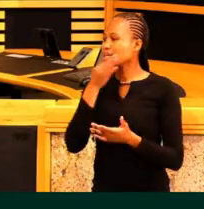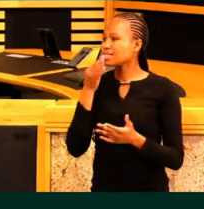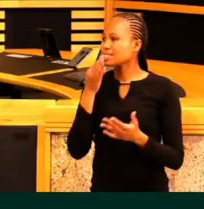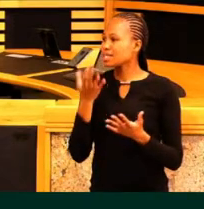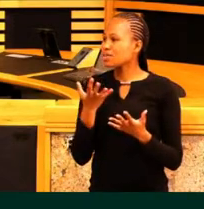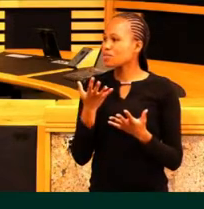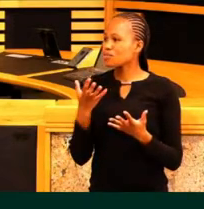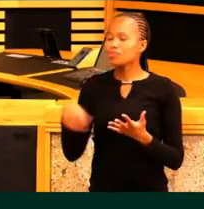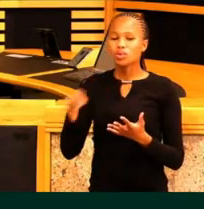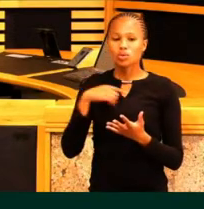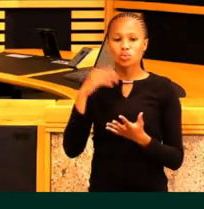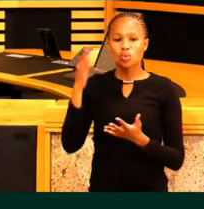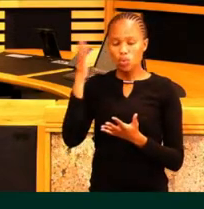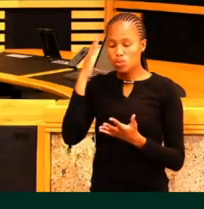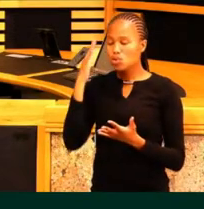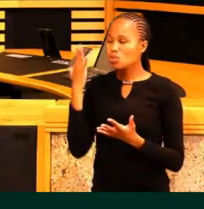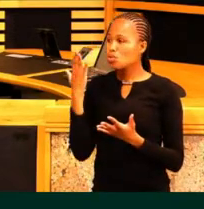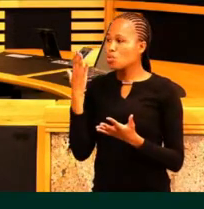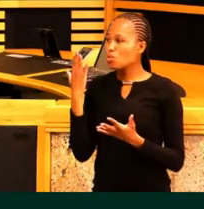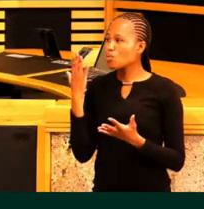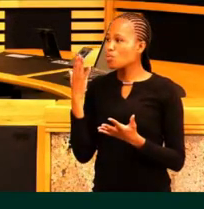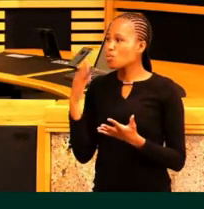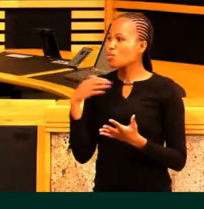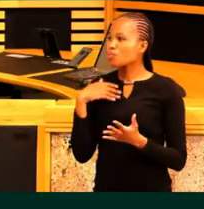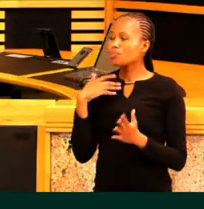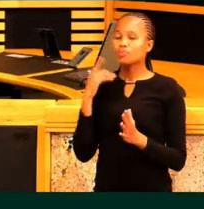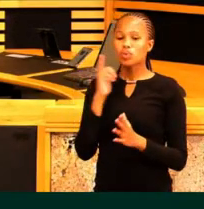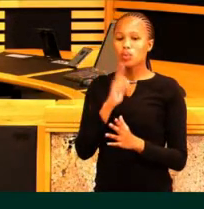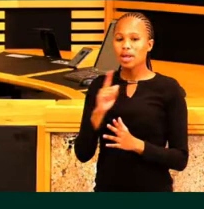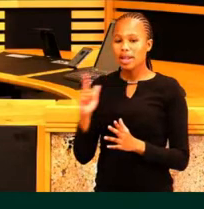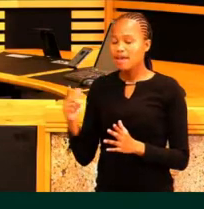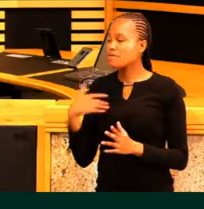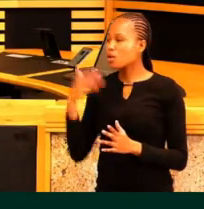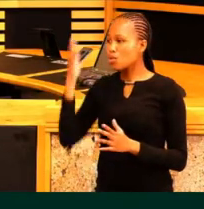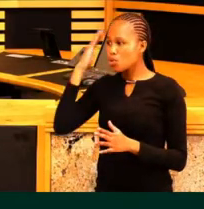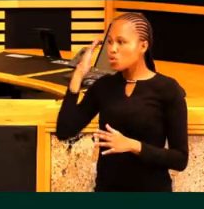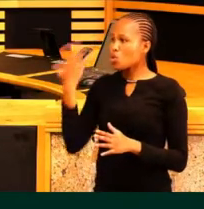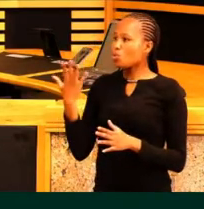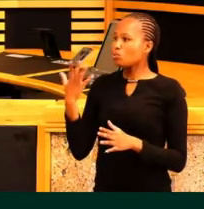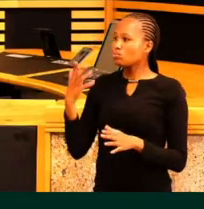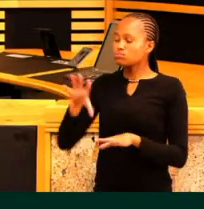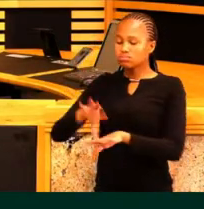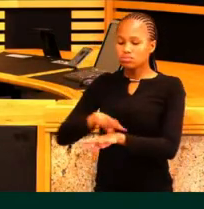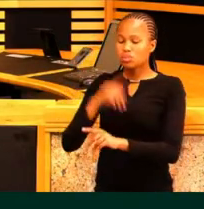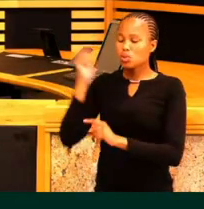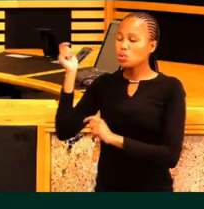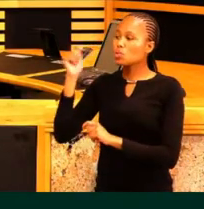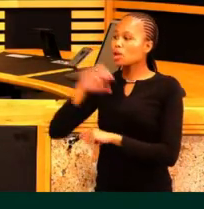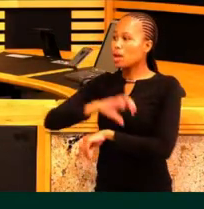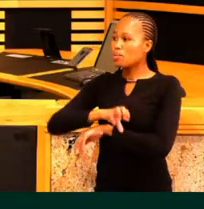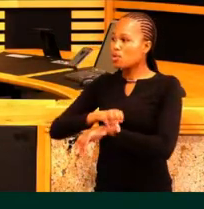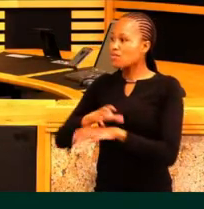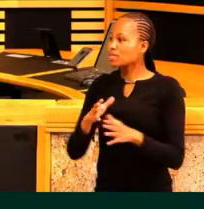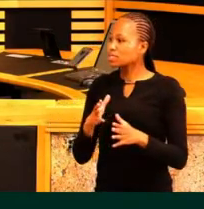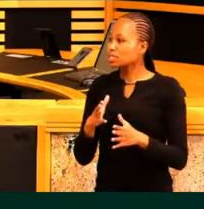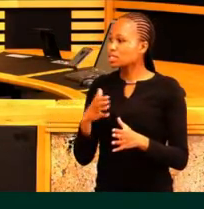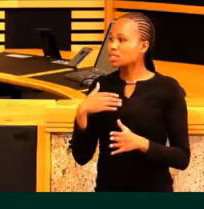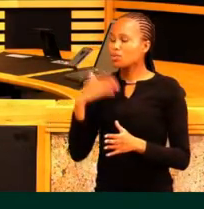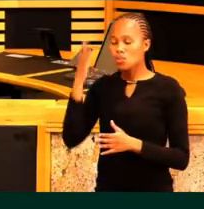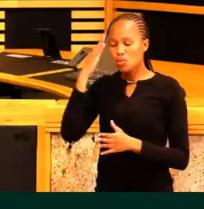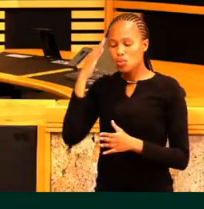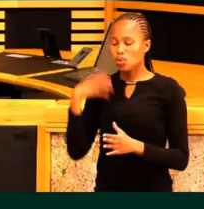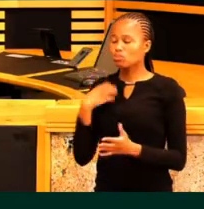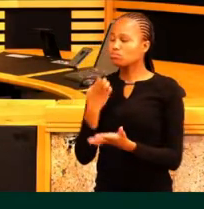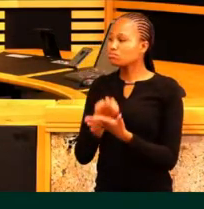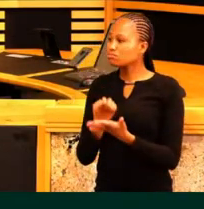we know logical that we are labor sending from our Royal provinces that's the reason that we are remaining back at home our parents